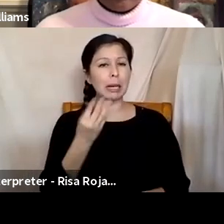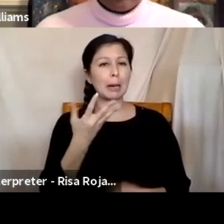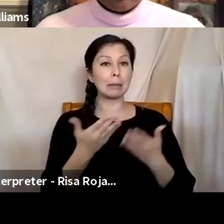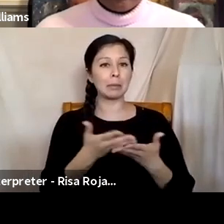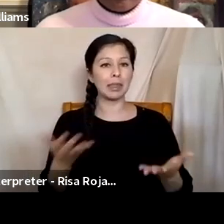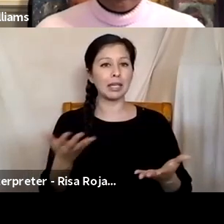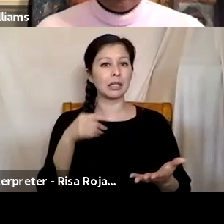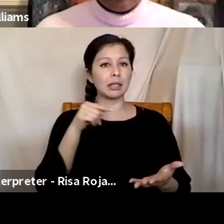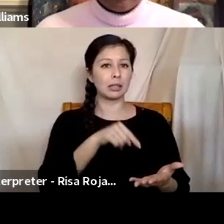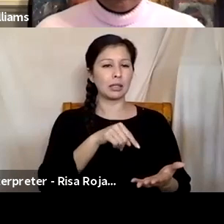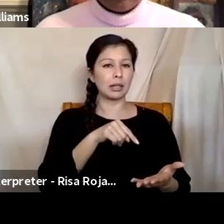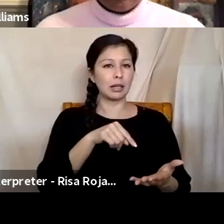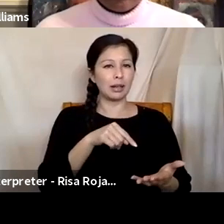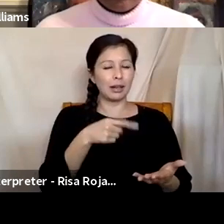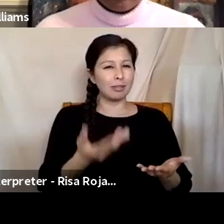that